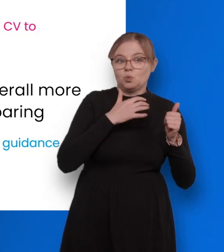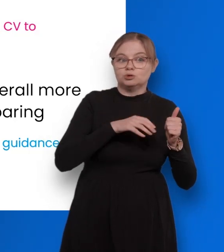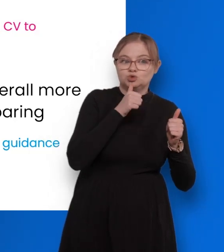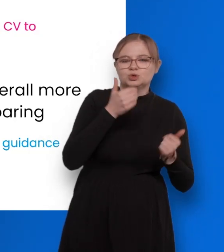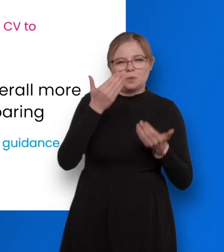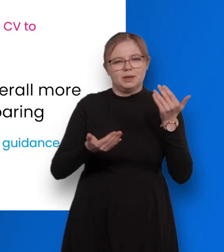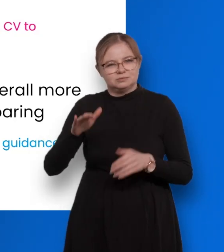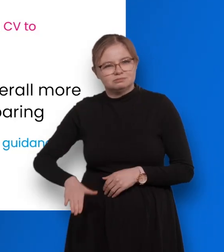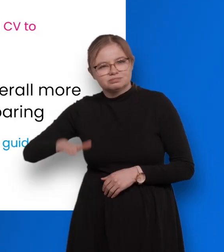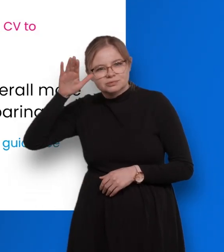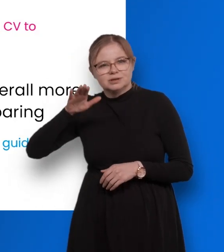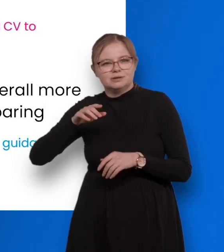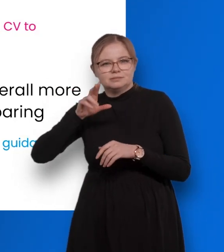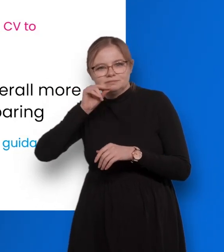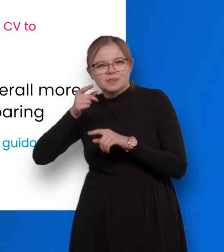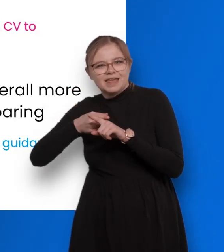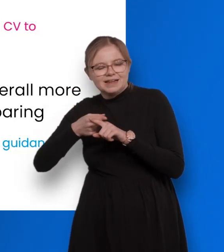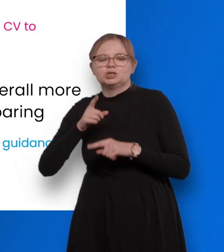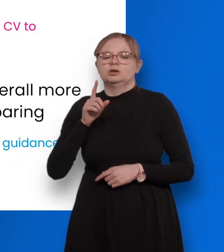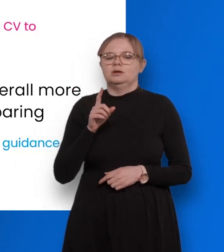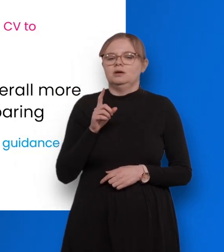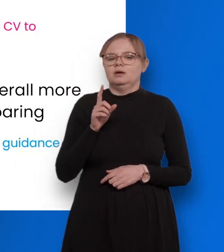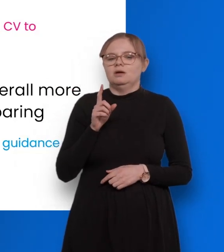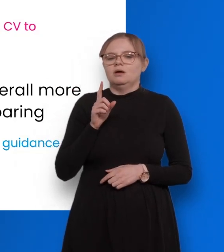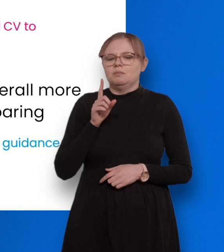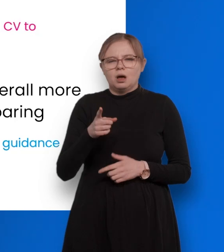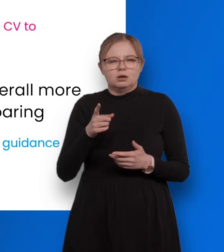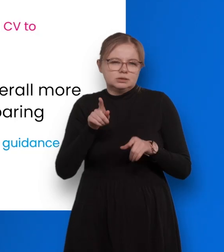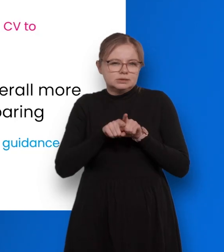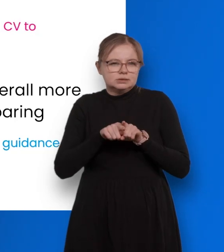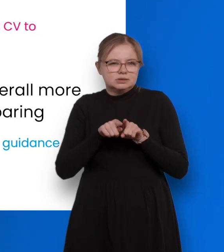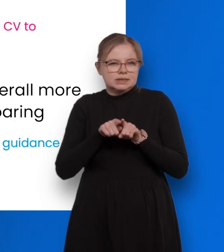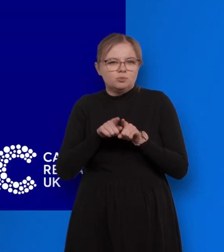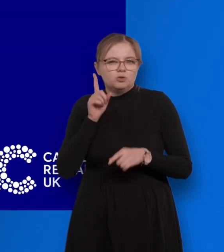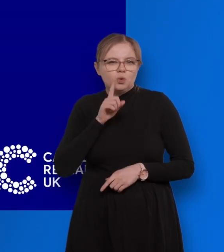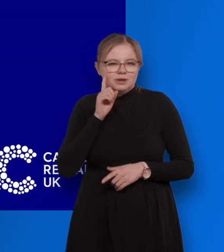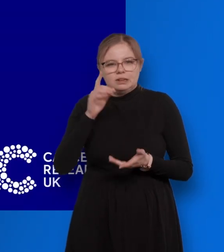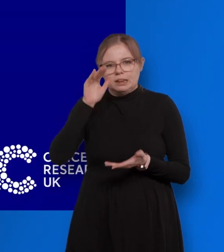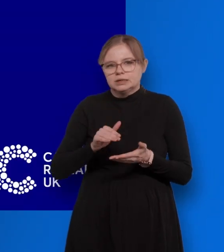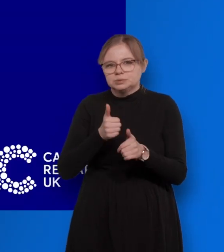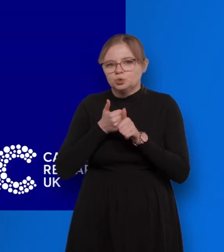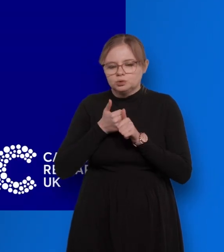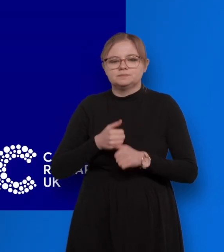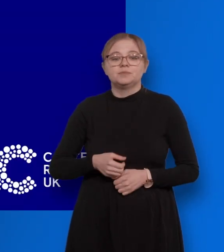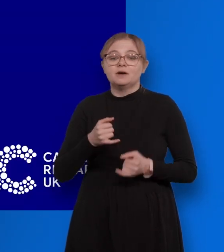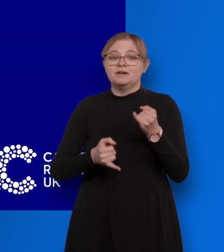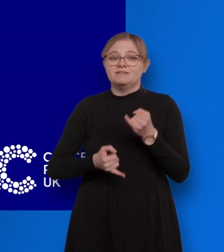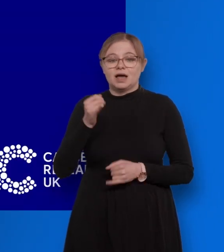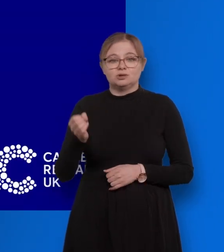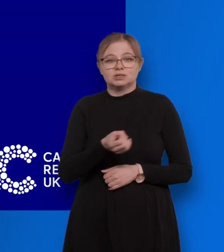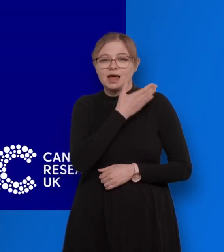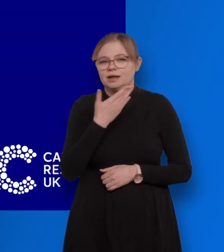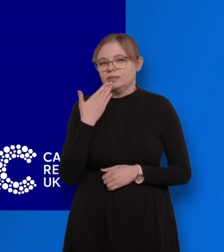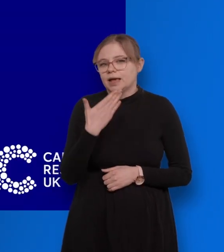speakers. But again, like with women, as I've highlighted, they were less likely to have support. So final slide is just to thank you for your